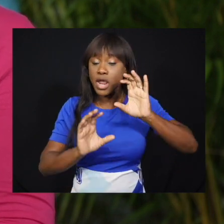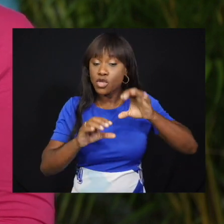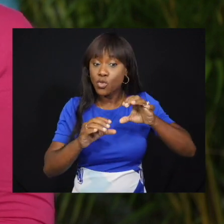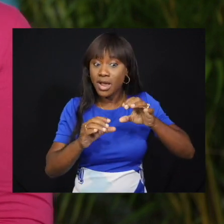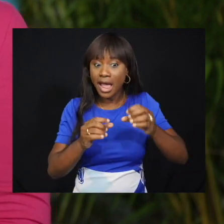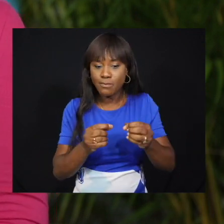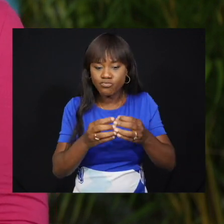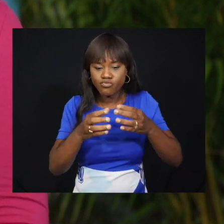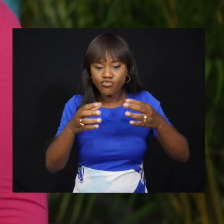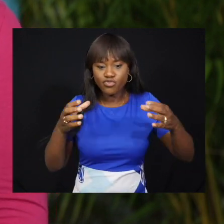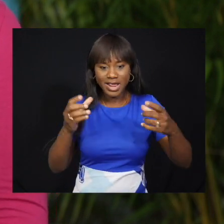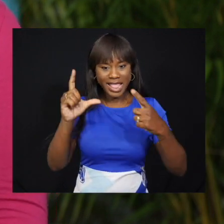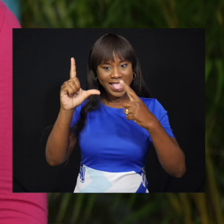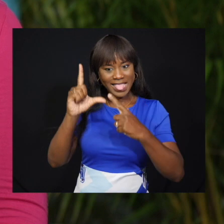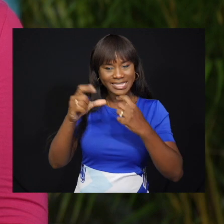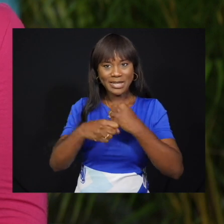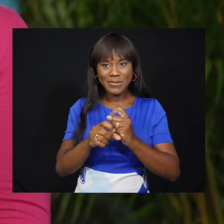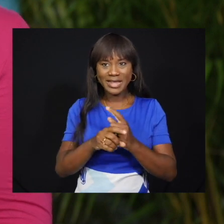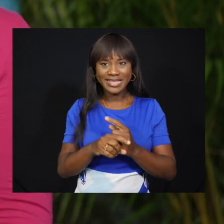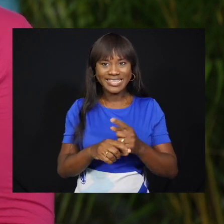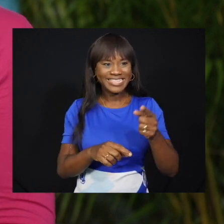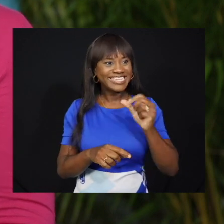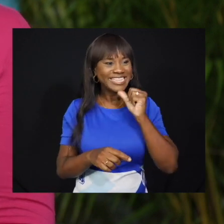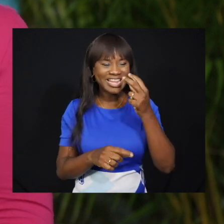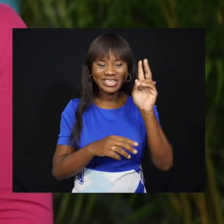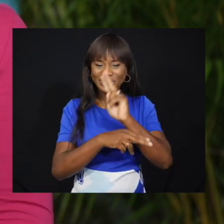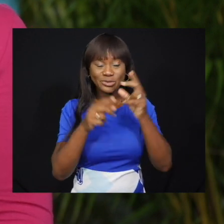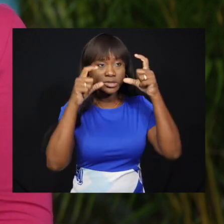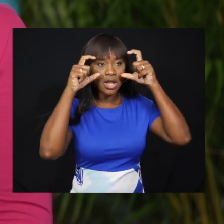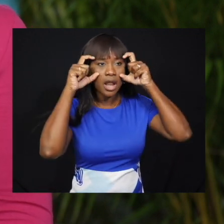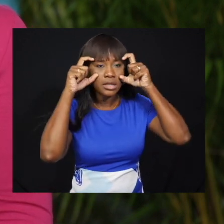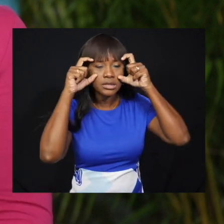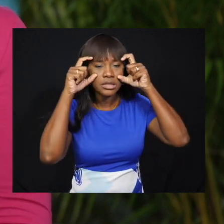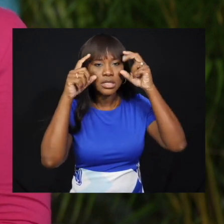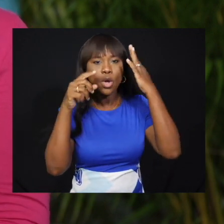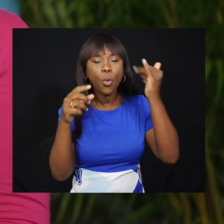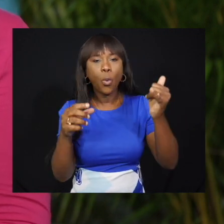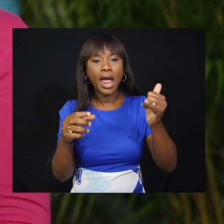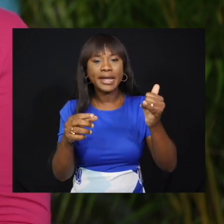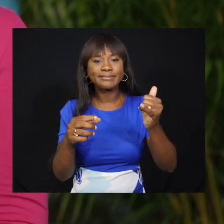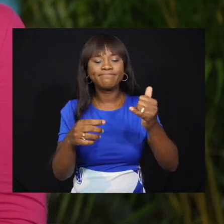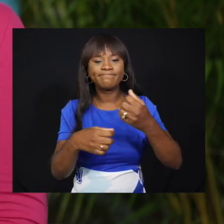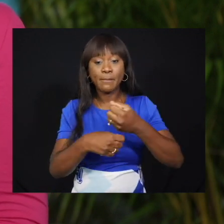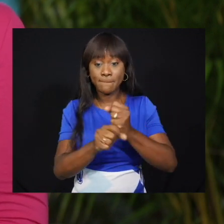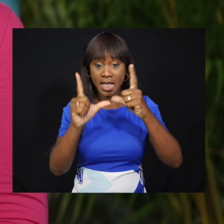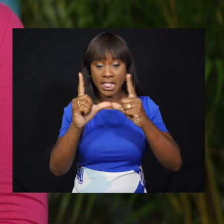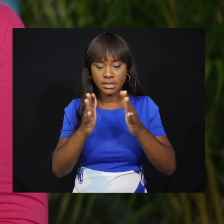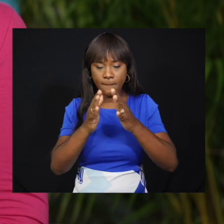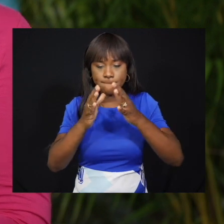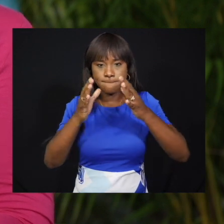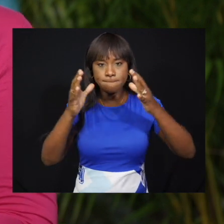could increase the font size. So you notice I'm not wearing my spectacles because I used the bigger